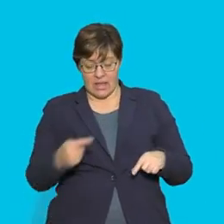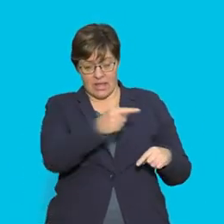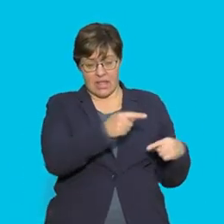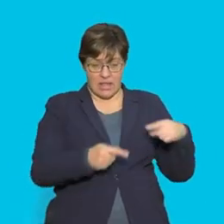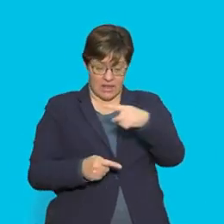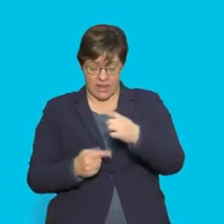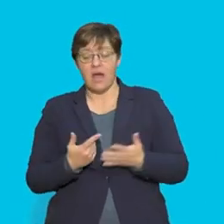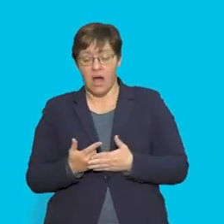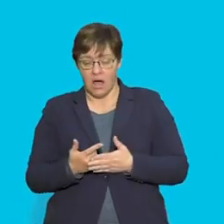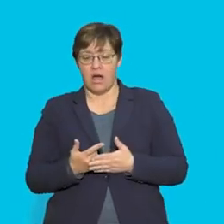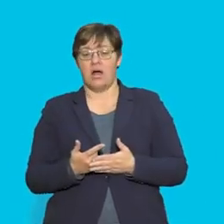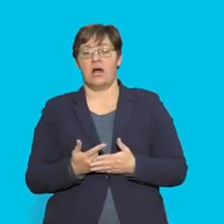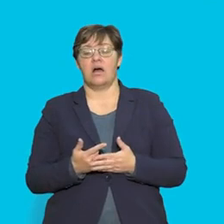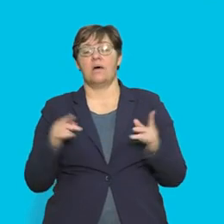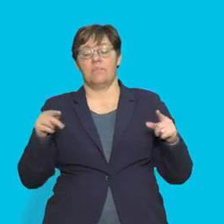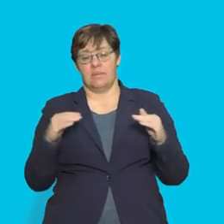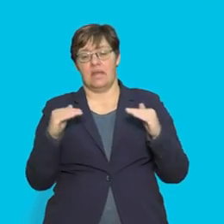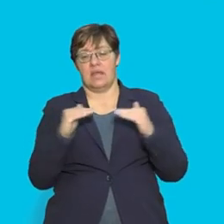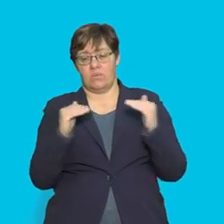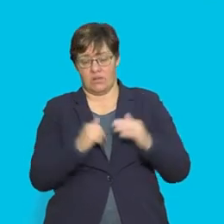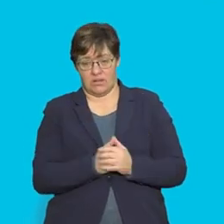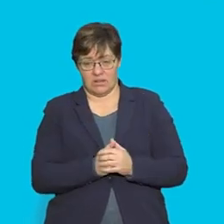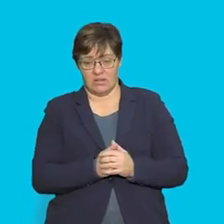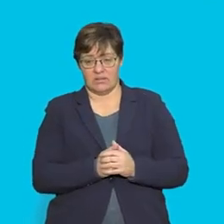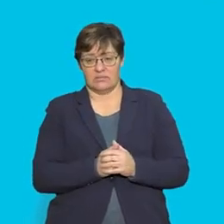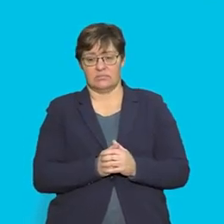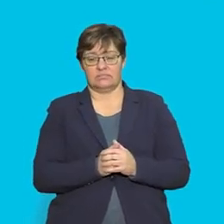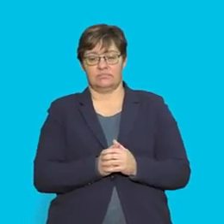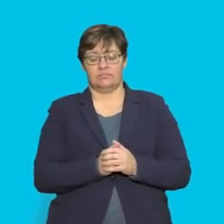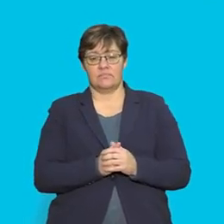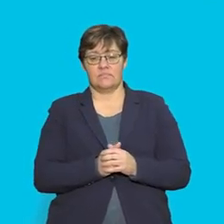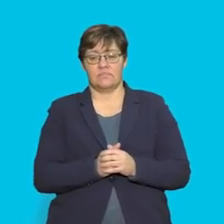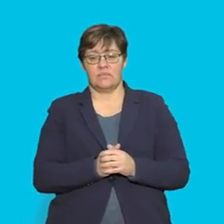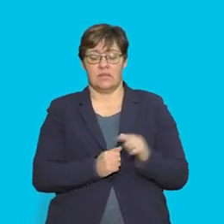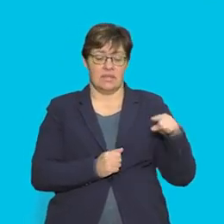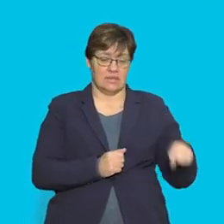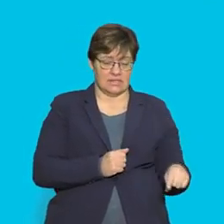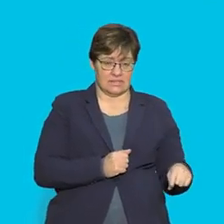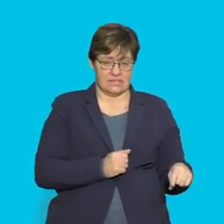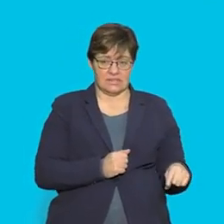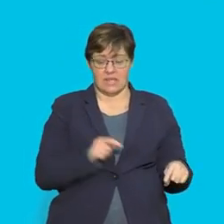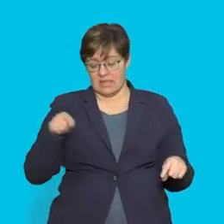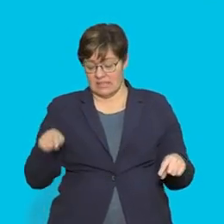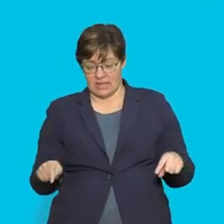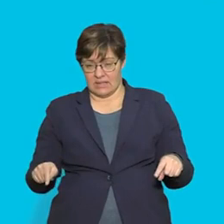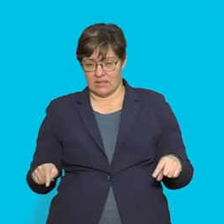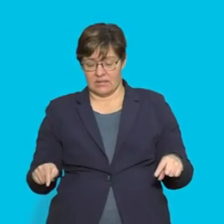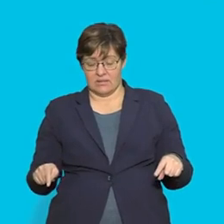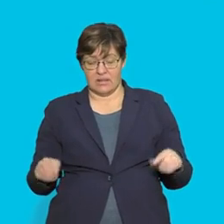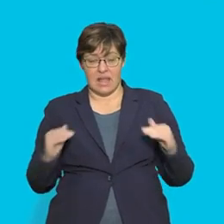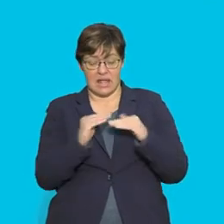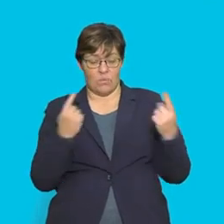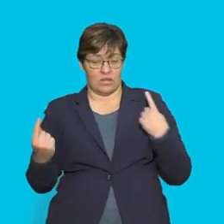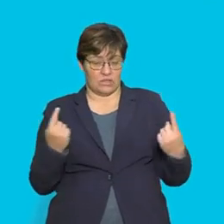the base angles will be equal. So what do I mean with this? If I have something of this nature, this angle and